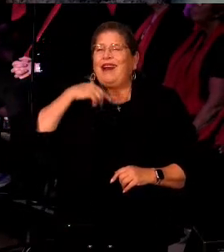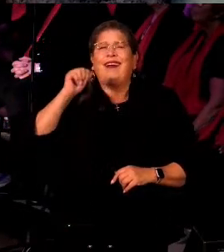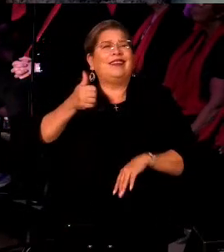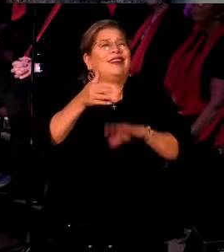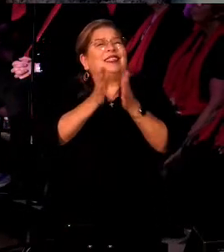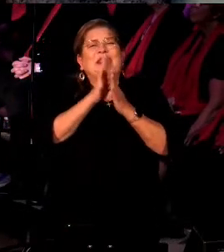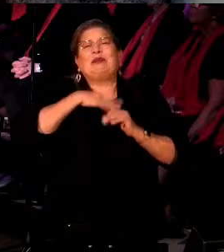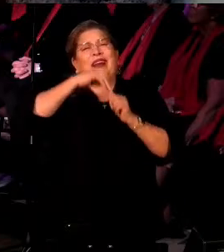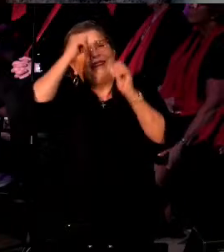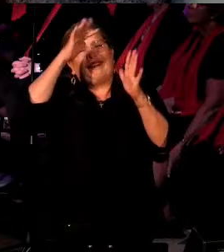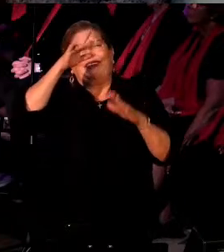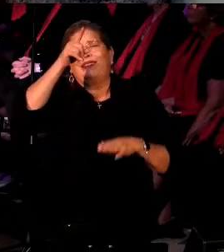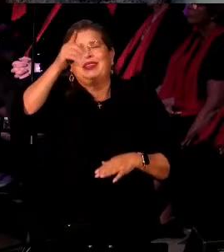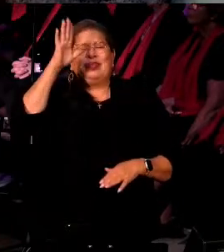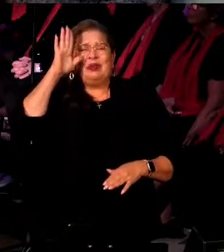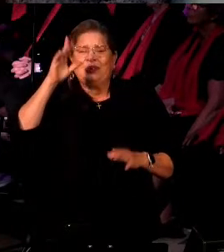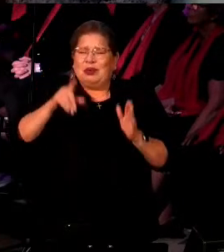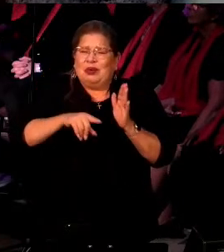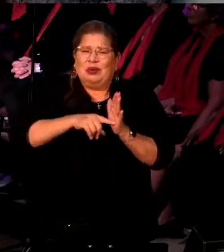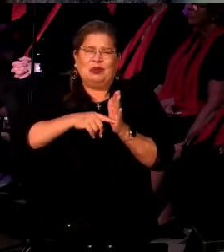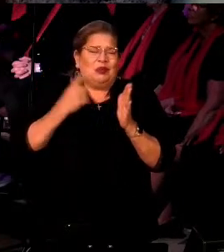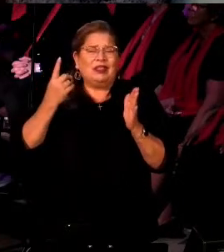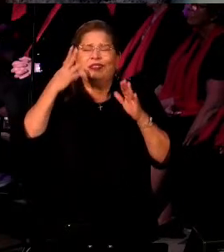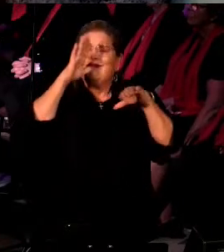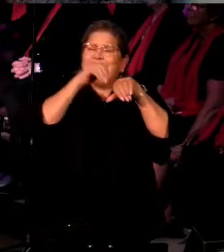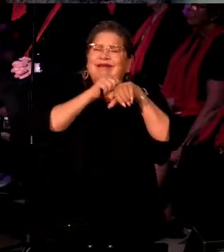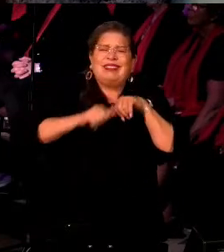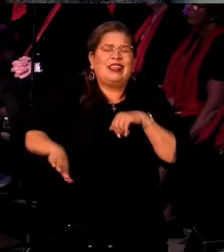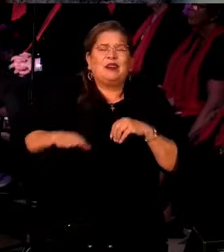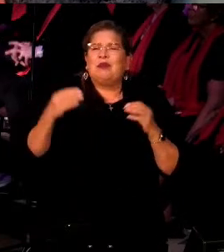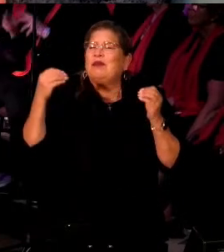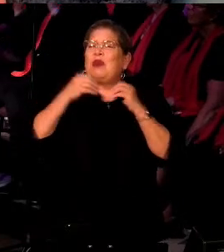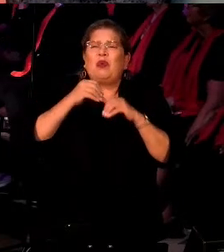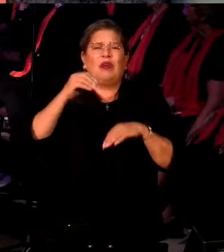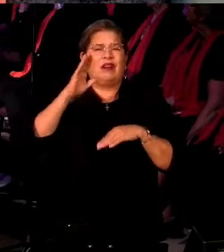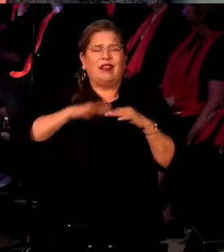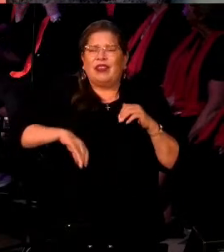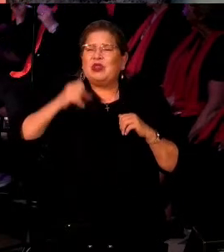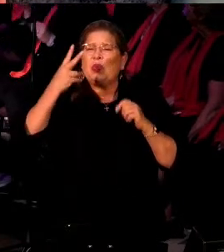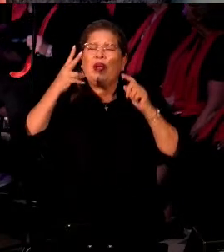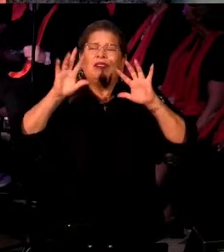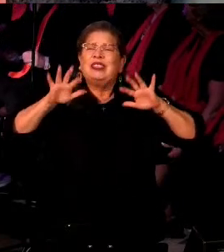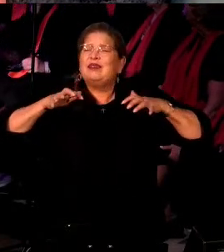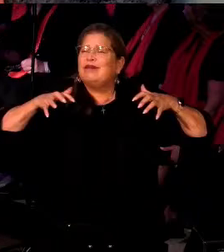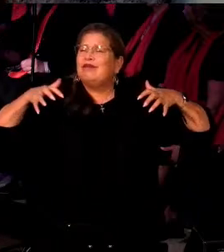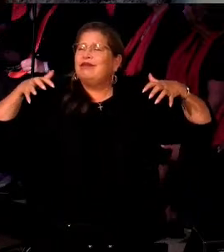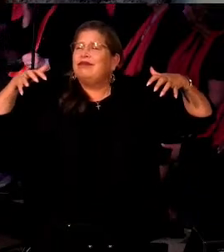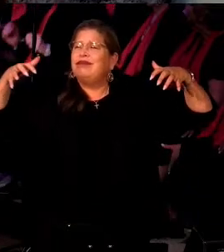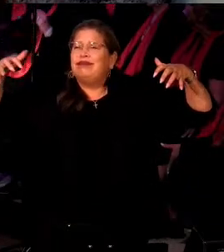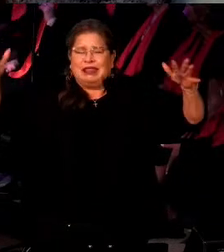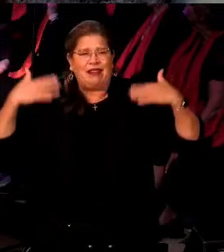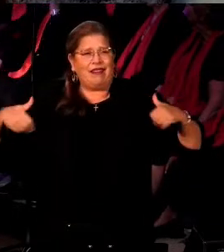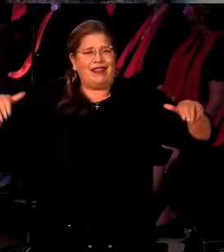my Father and he will at once send me more than 12 legions of angels?" But God's only